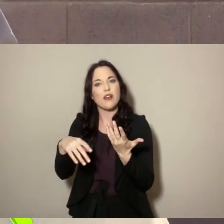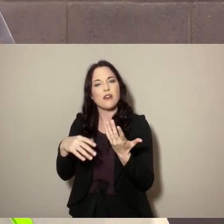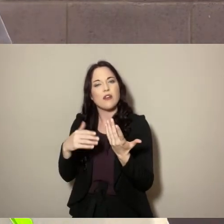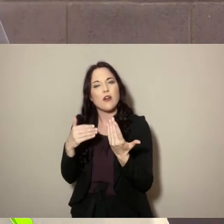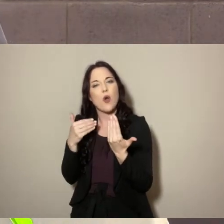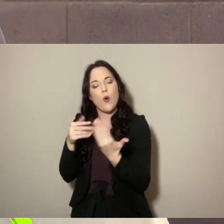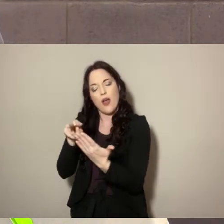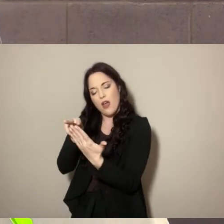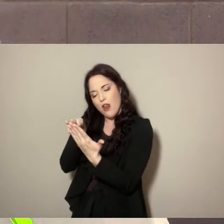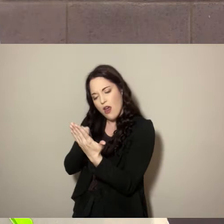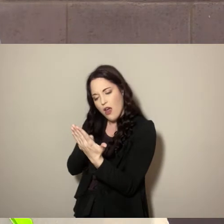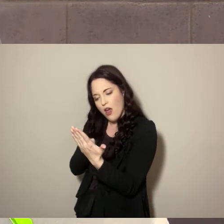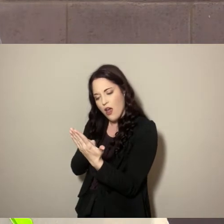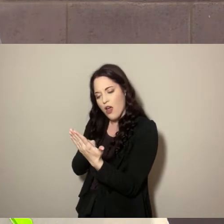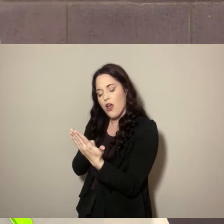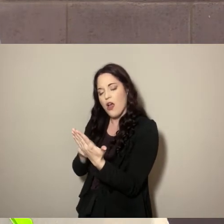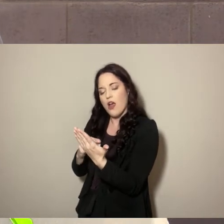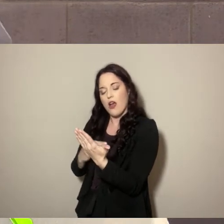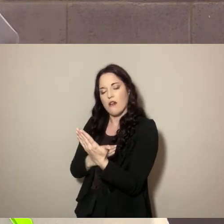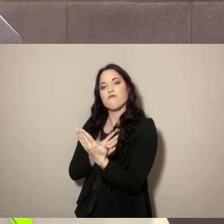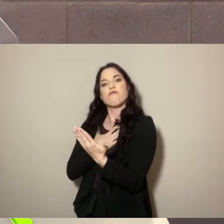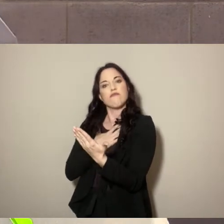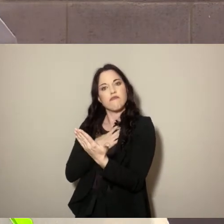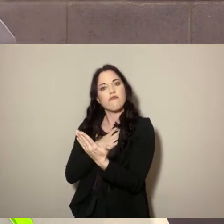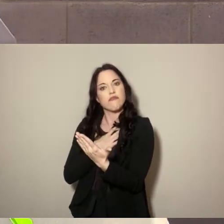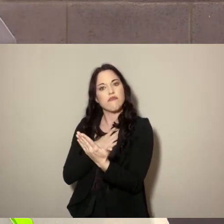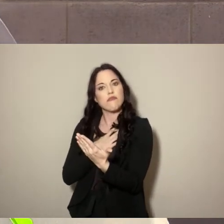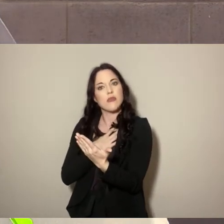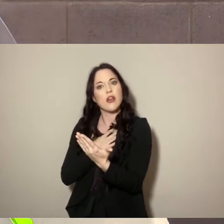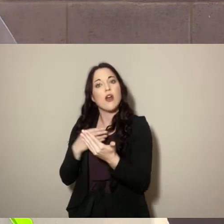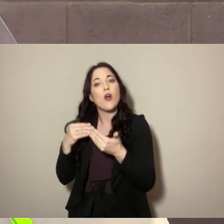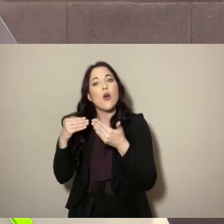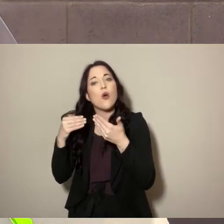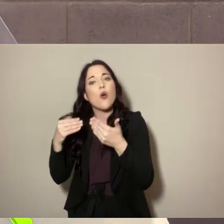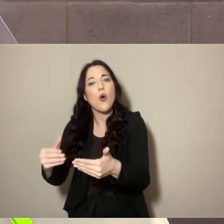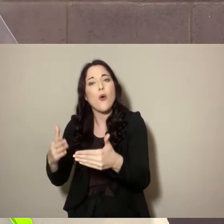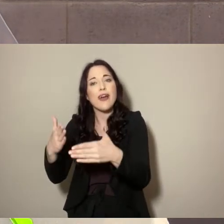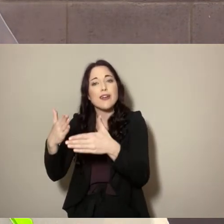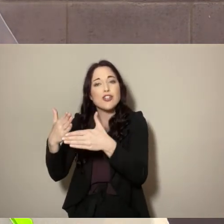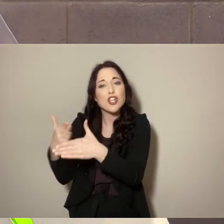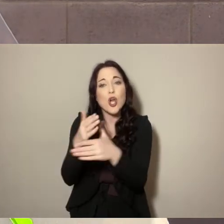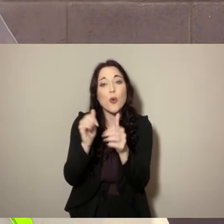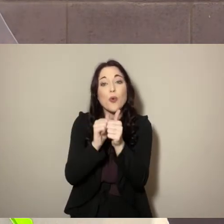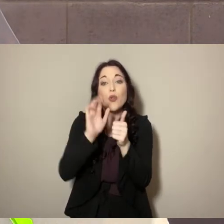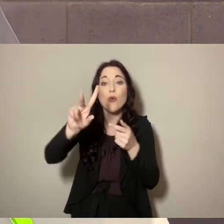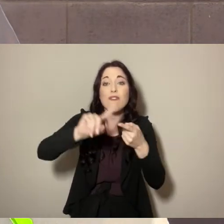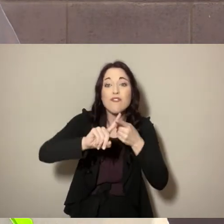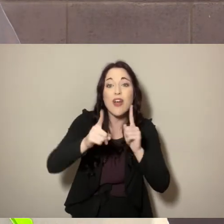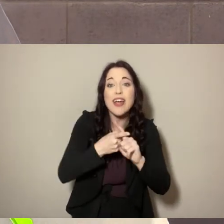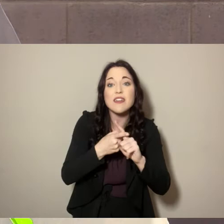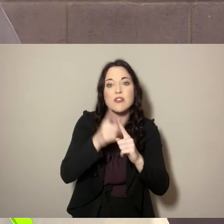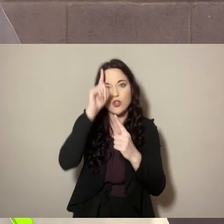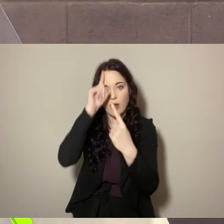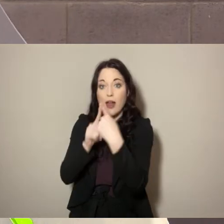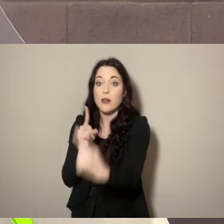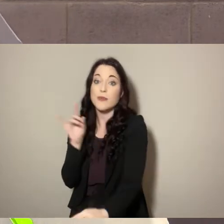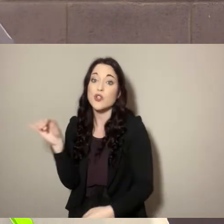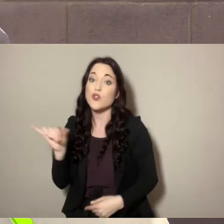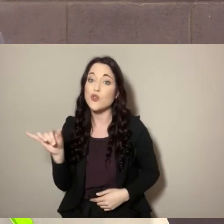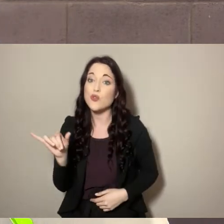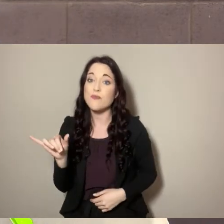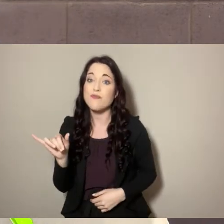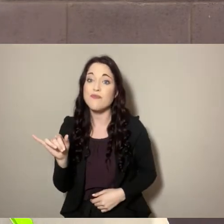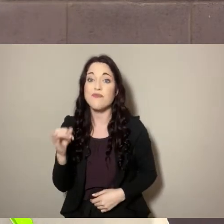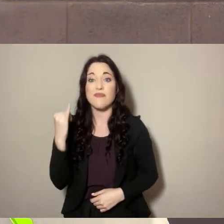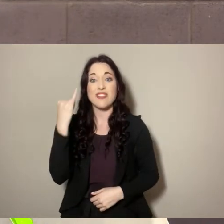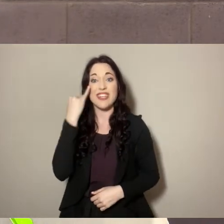texts inform one another. Then share your readings with your friends and your enemies. If you let